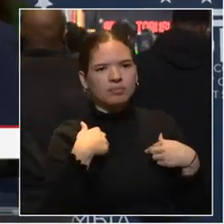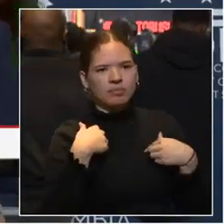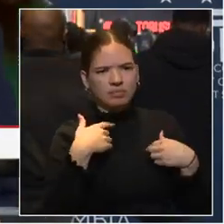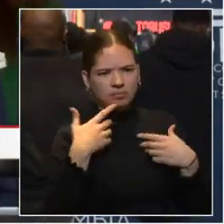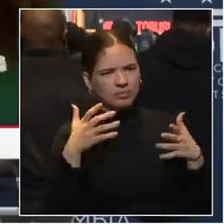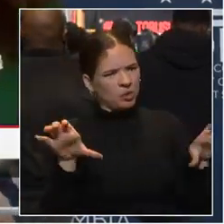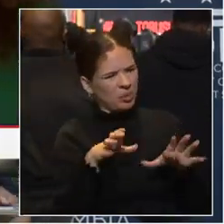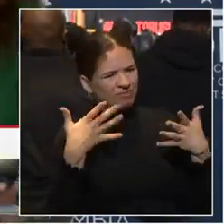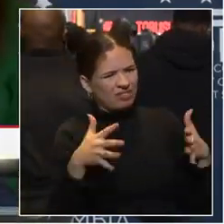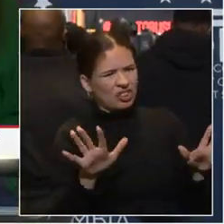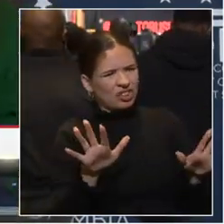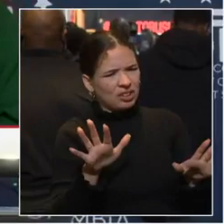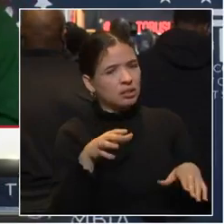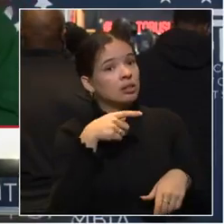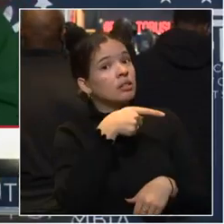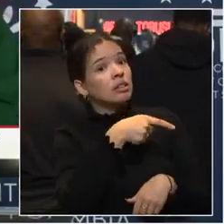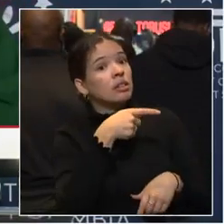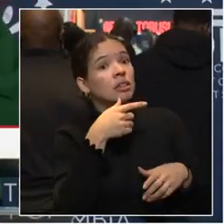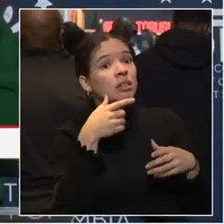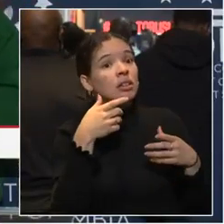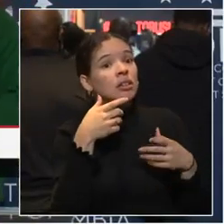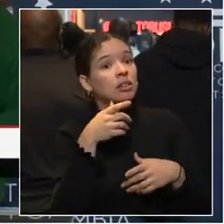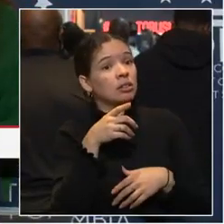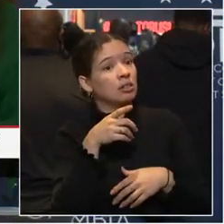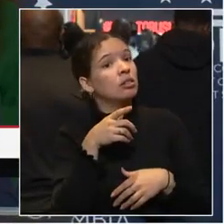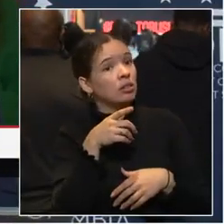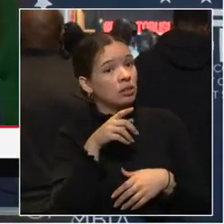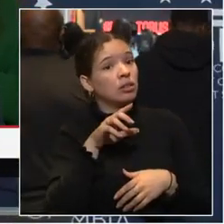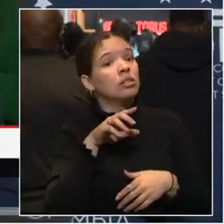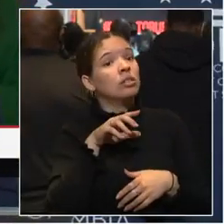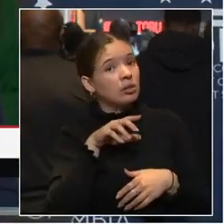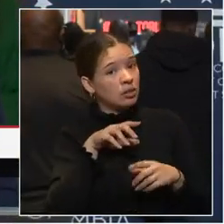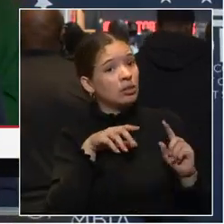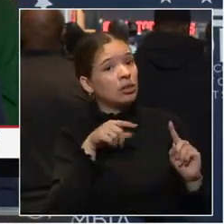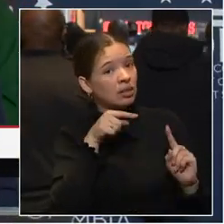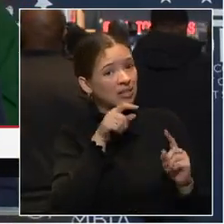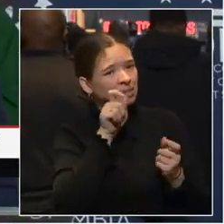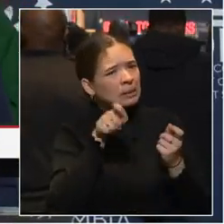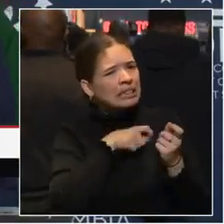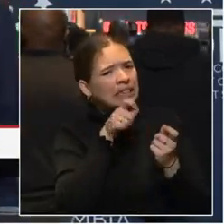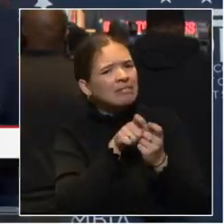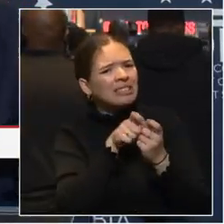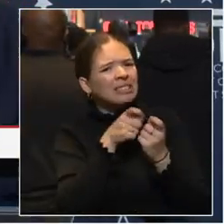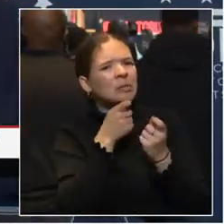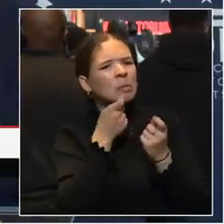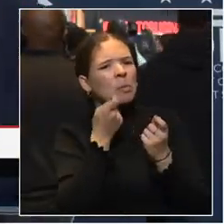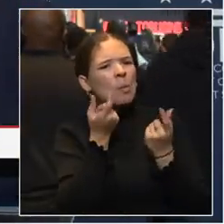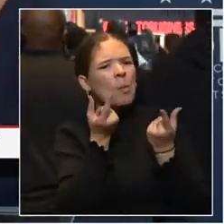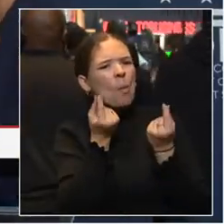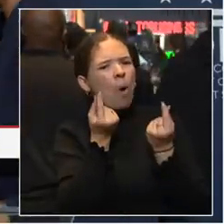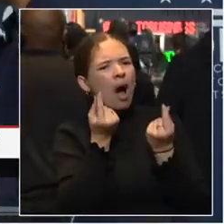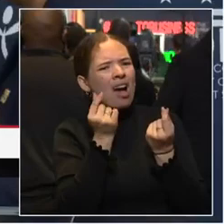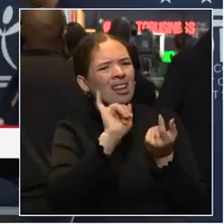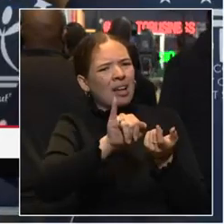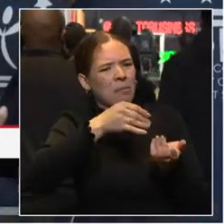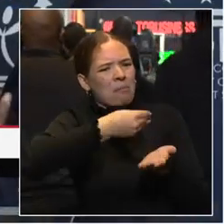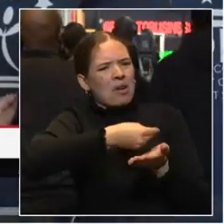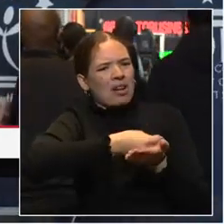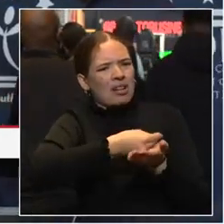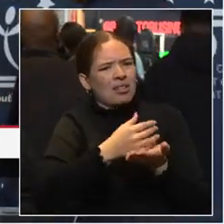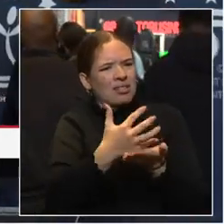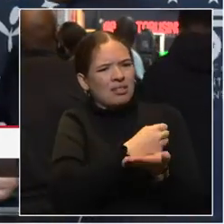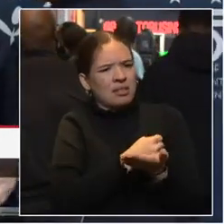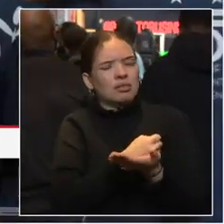Director Morris Hughes to tell you exactly about exactly where we are with the wages. Sure. Thank you,